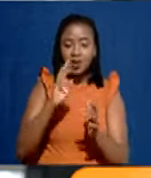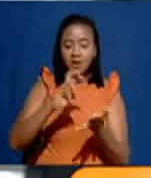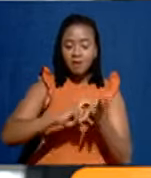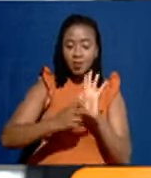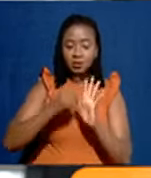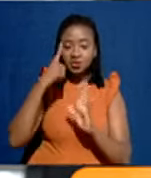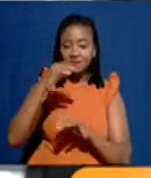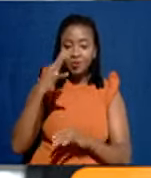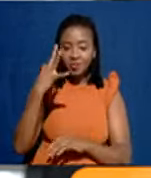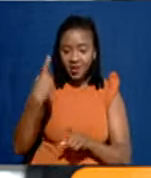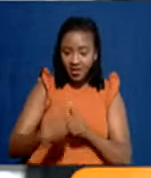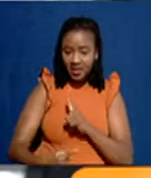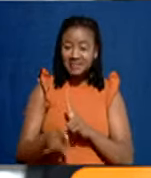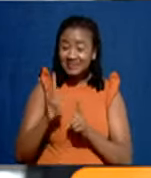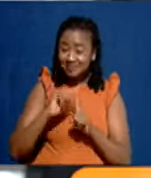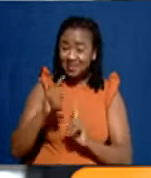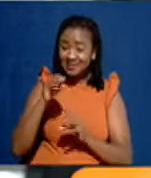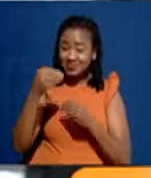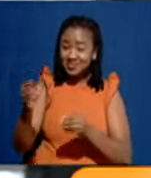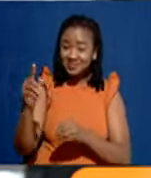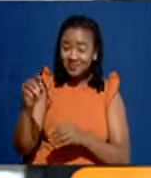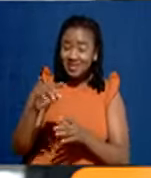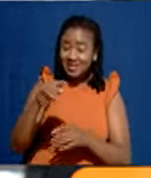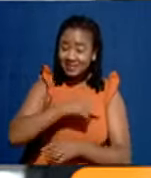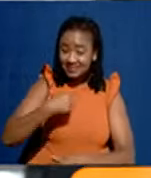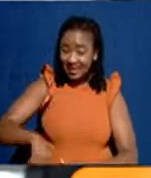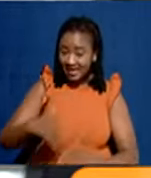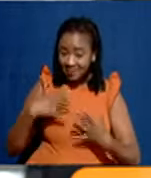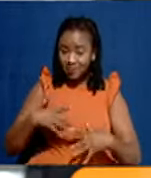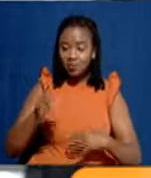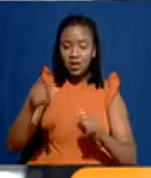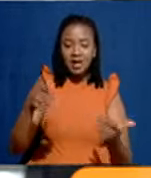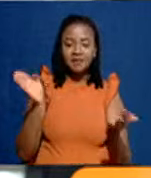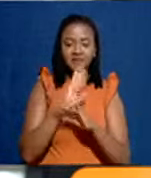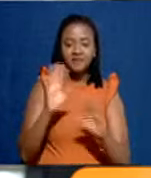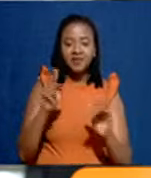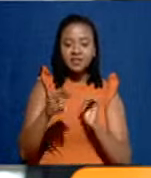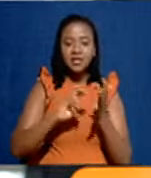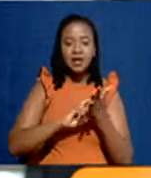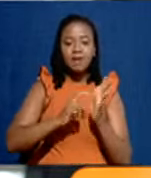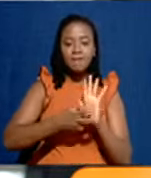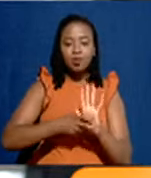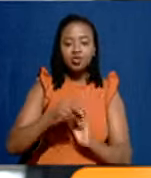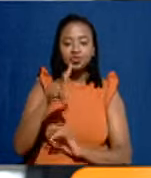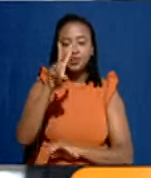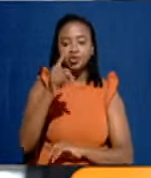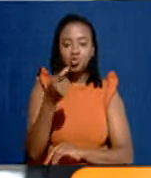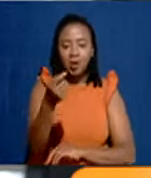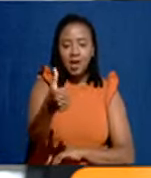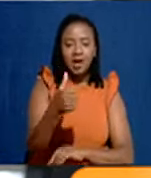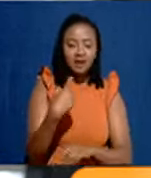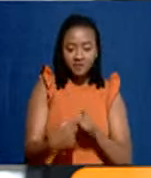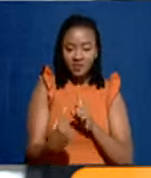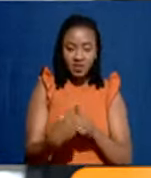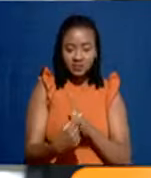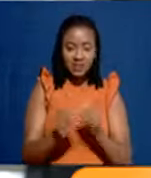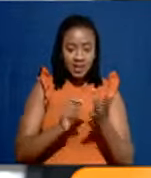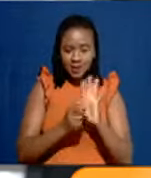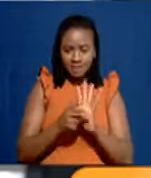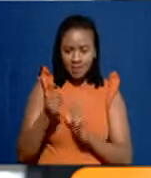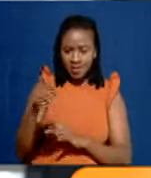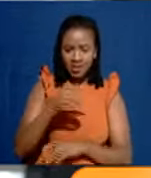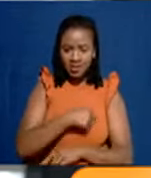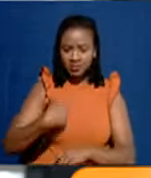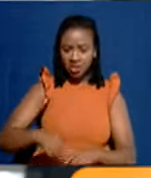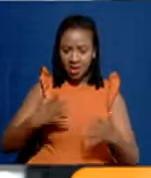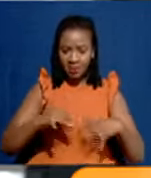they can complete in 2.5 years. This is not a joke, this is true. Yeah, so Chinese companies not only build this infrastructure